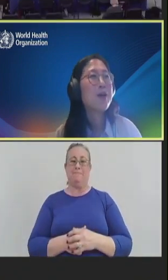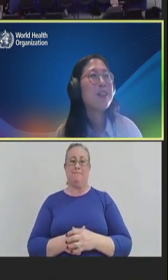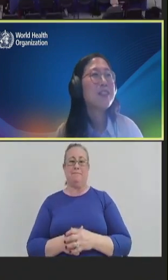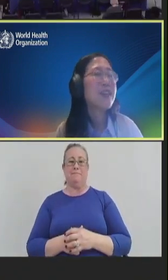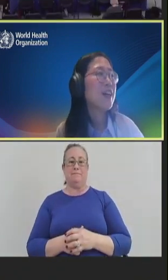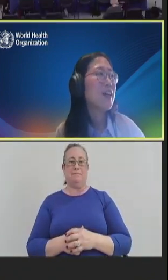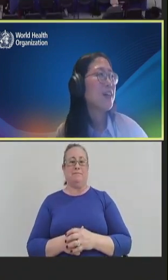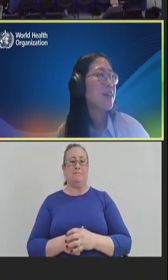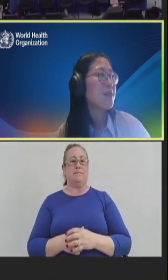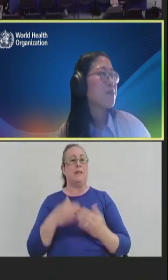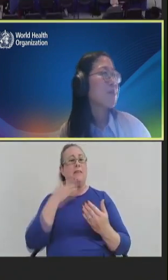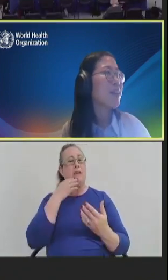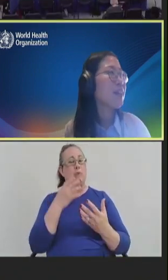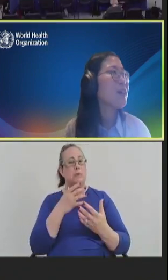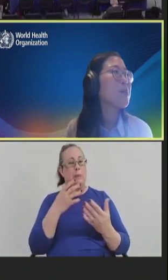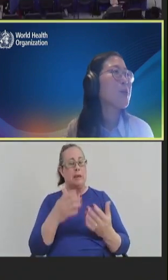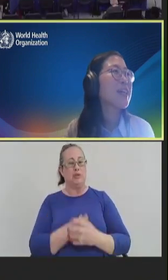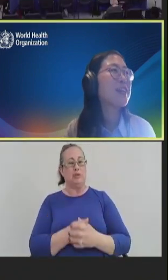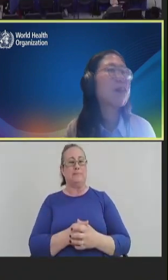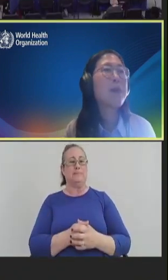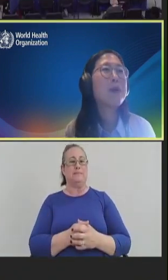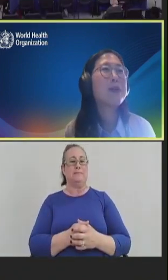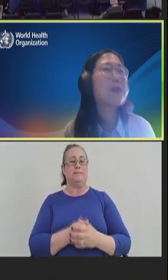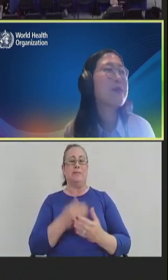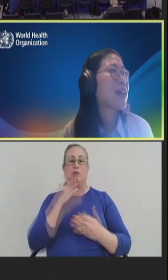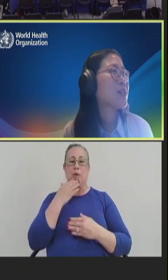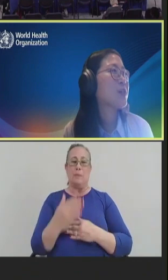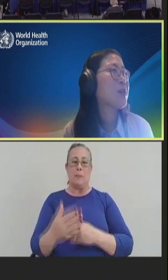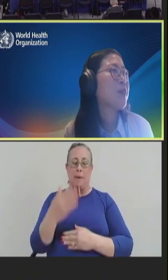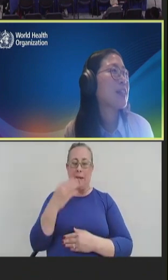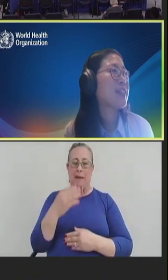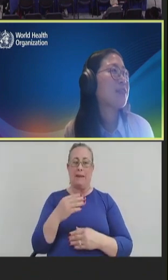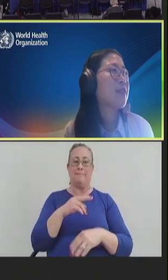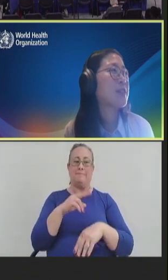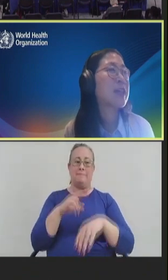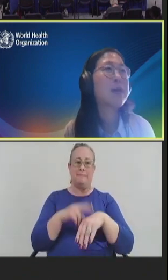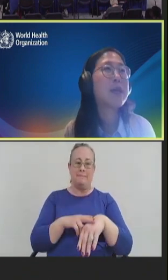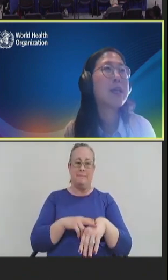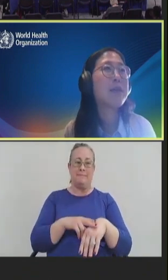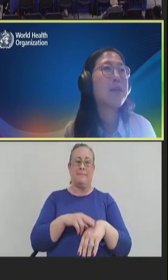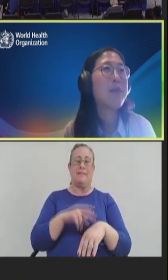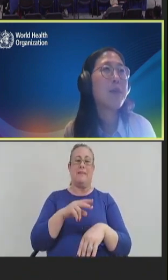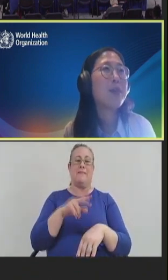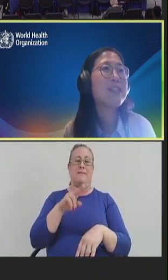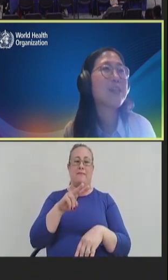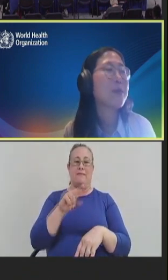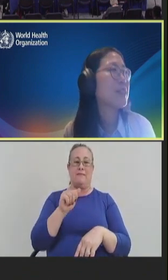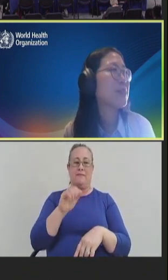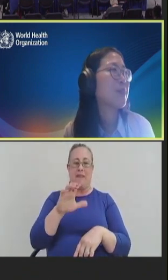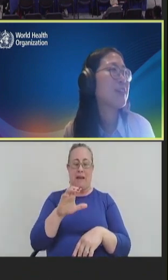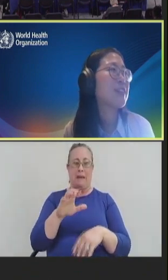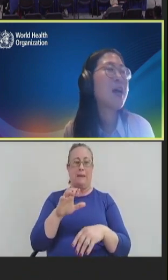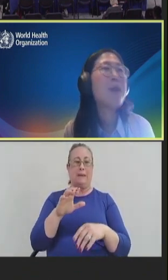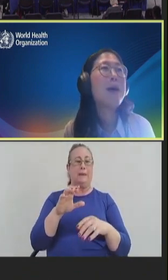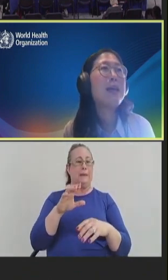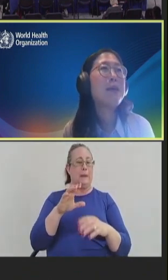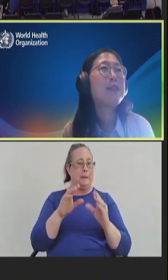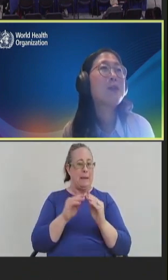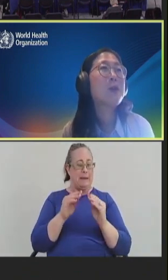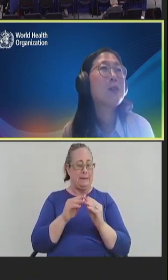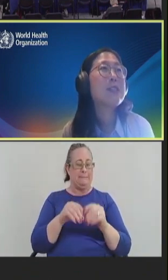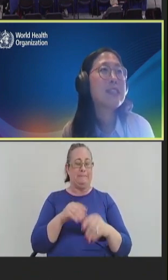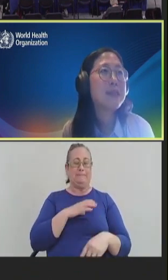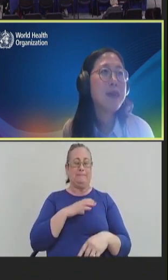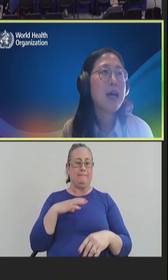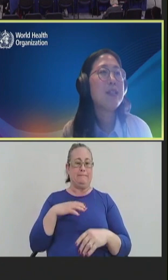Thank you very much. Good morning, the members of the National Vaccine Advisory Committee members and the participants. My name